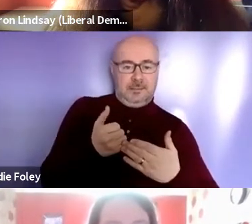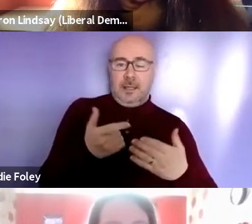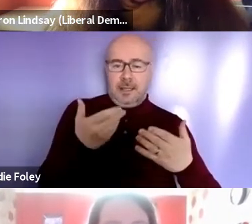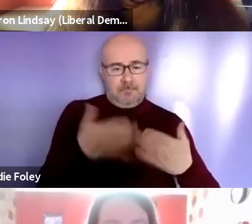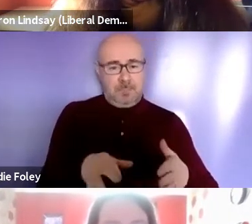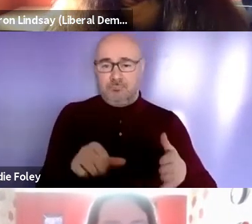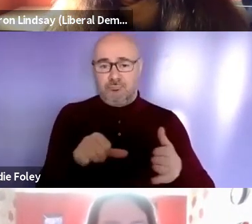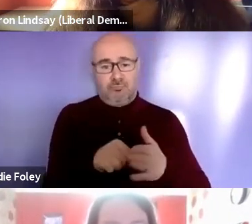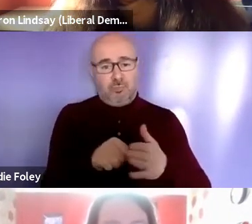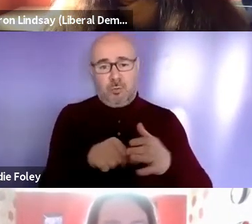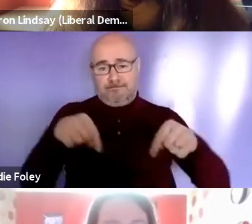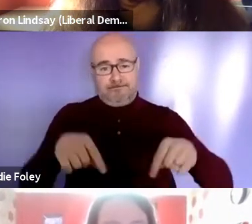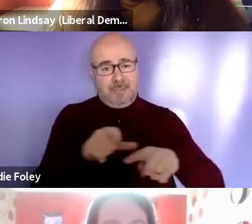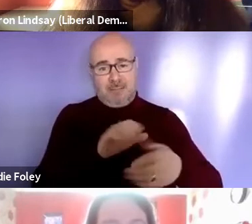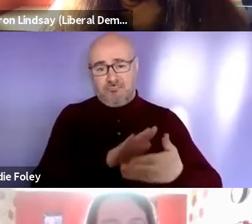that.